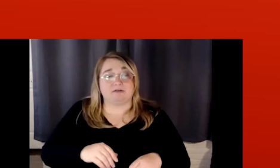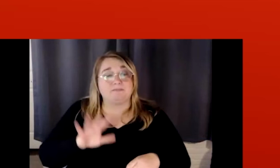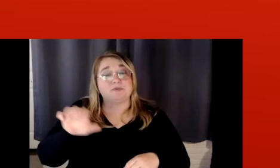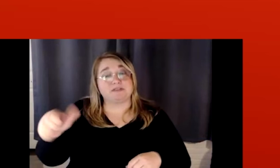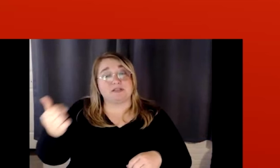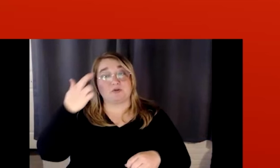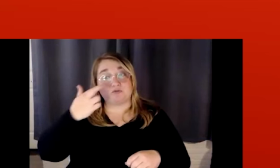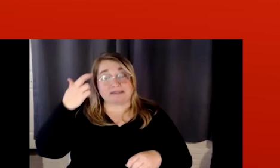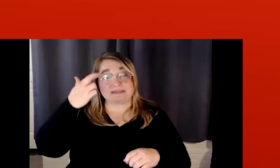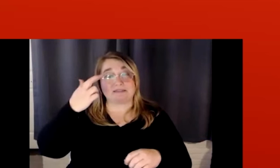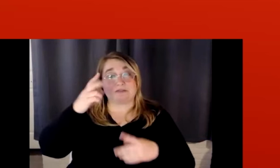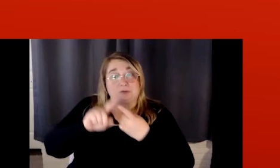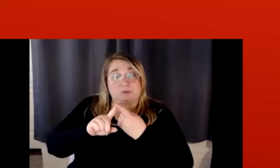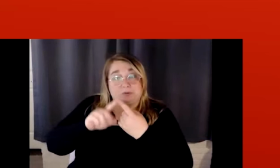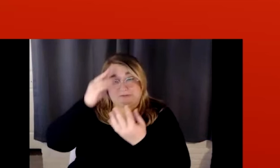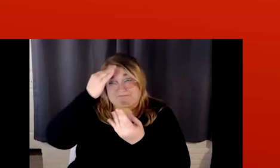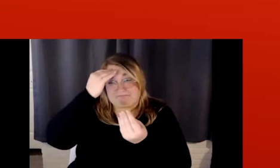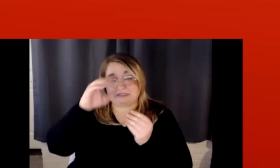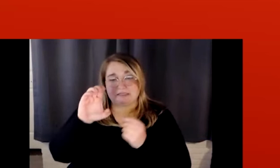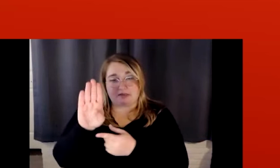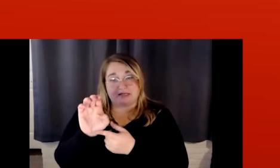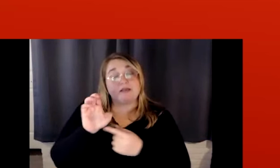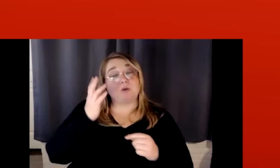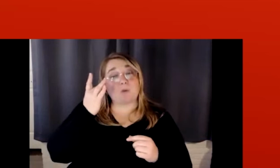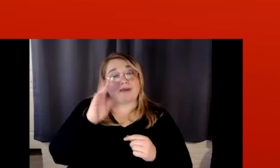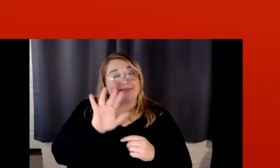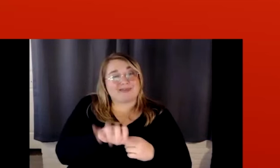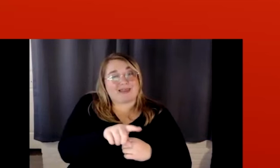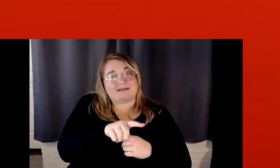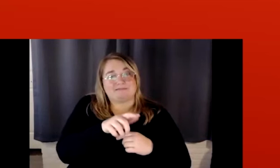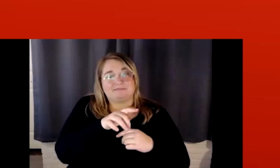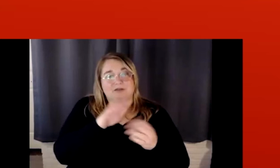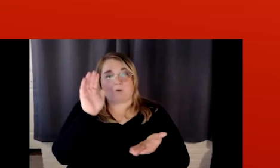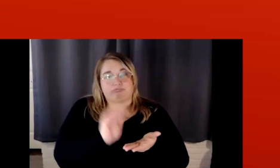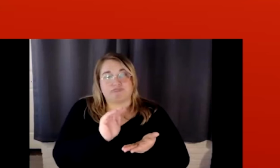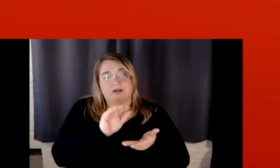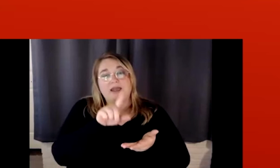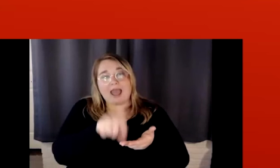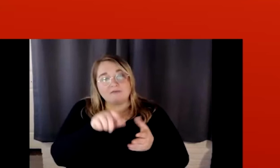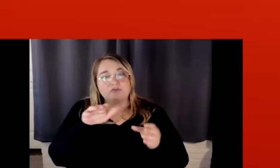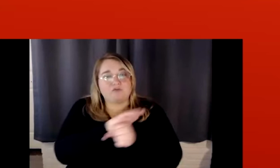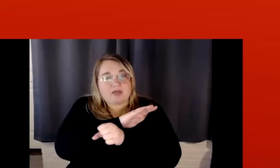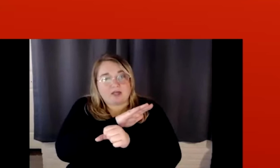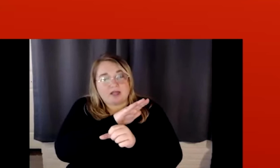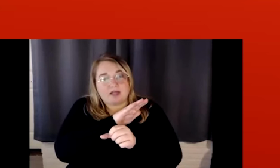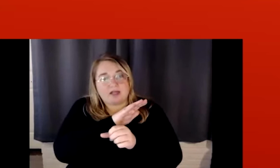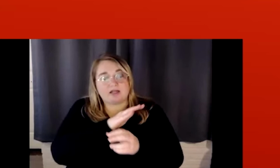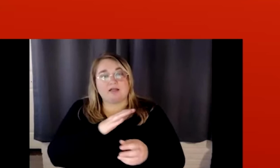looking at CBE, because we're going to have to fill this void. And because we can't change this